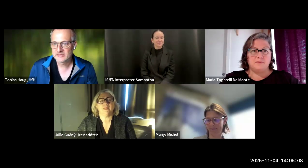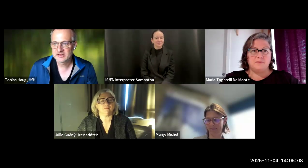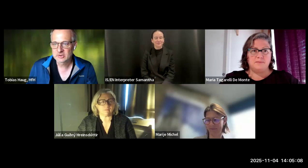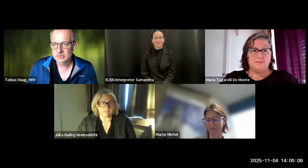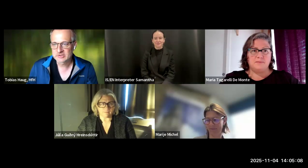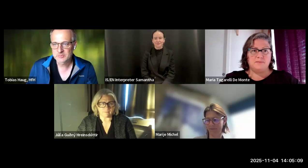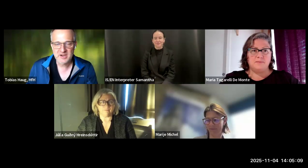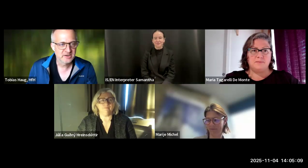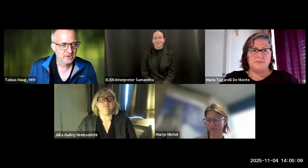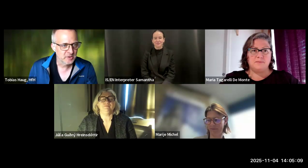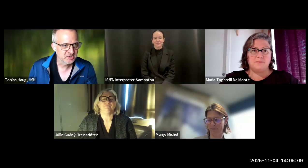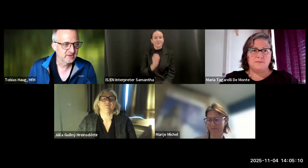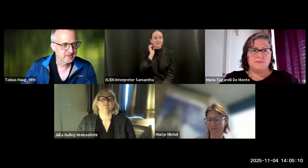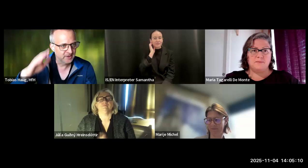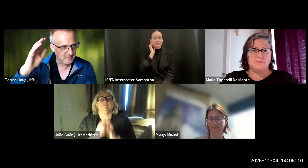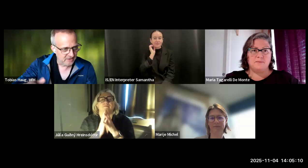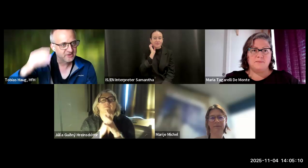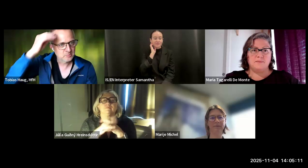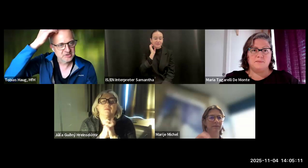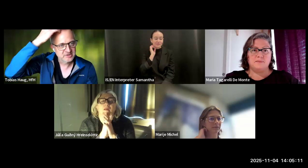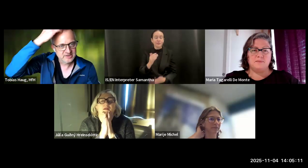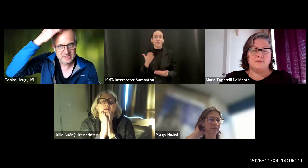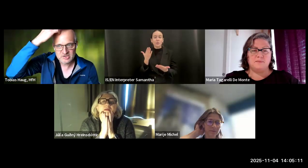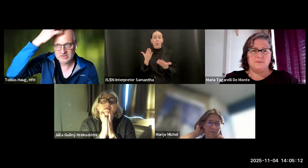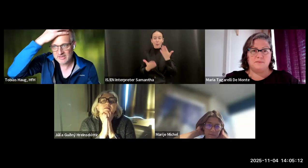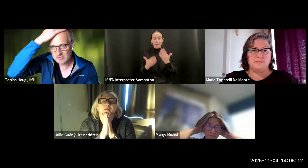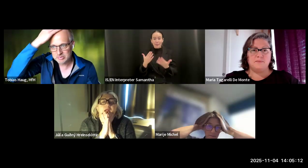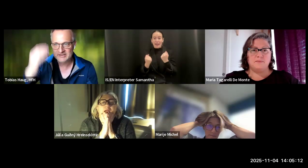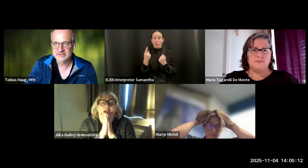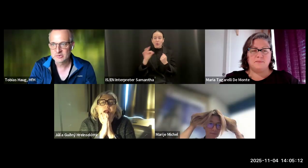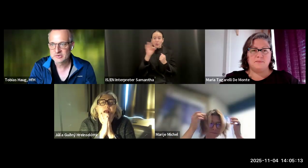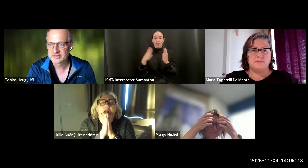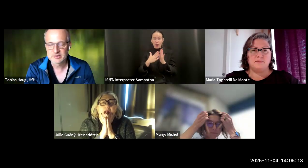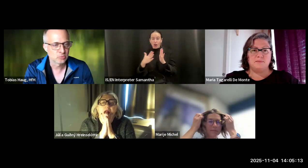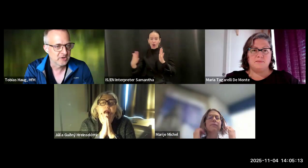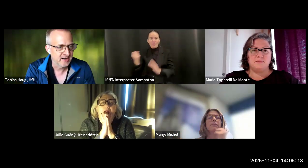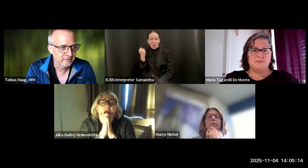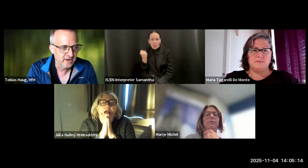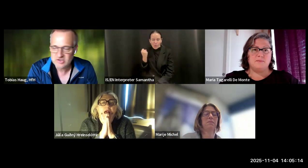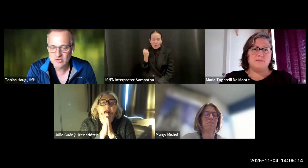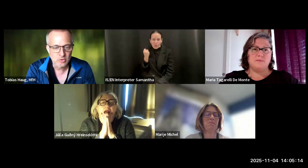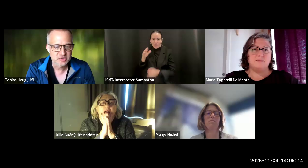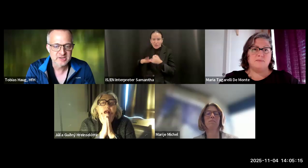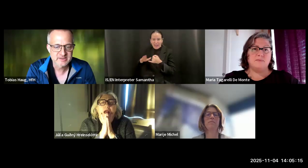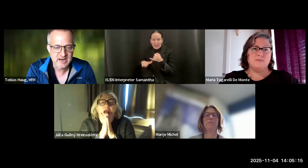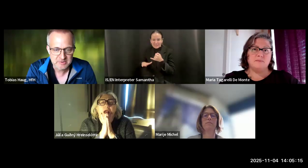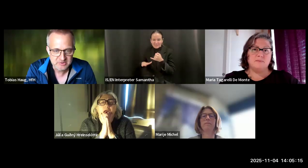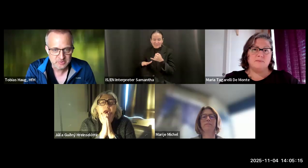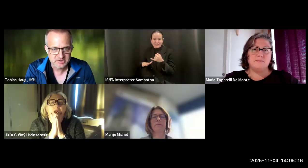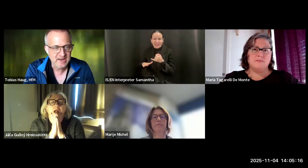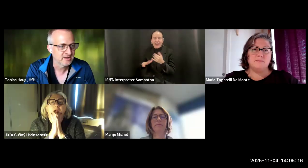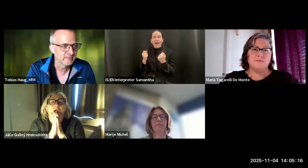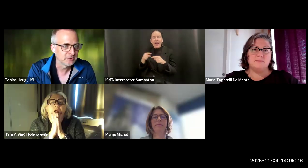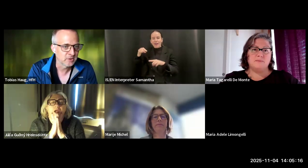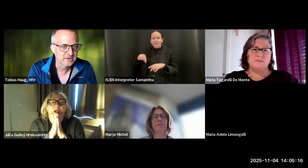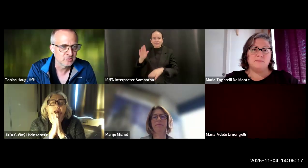So it would be great when you could spare your questions maybe after the presentation, and then please use your raise hand function or just type